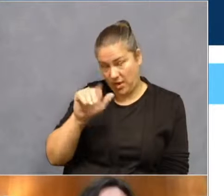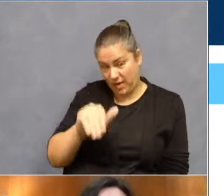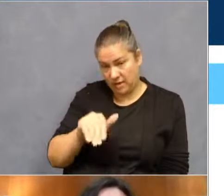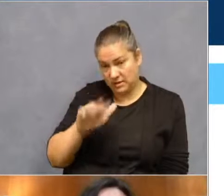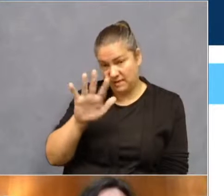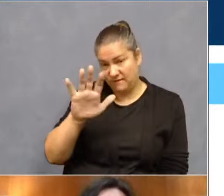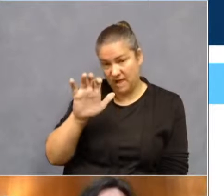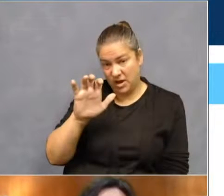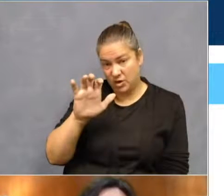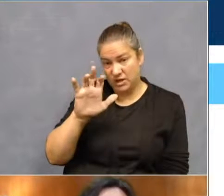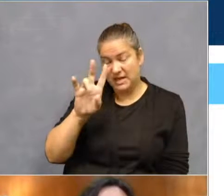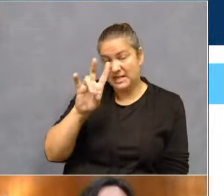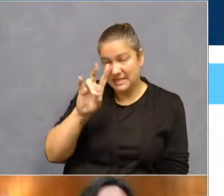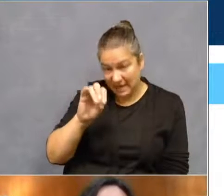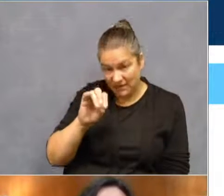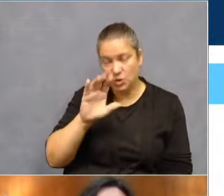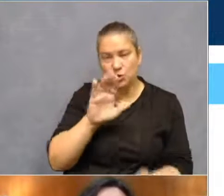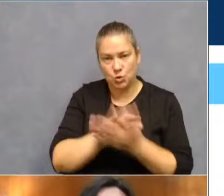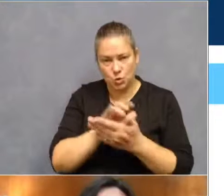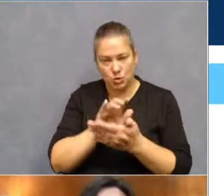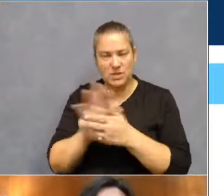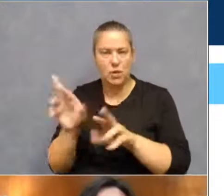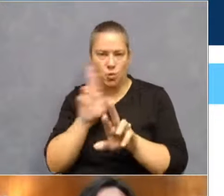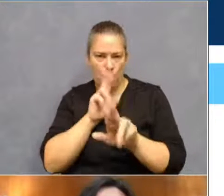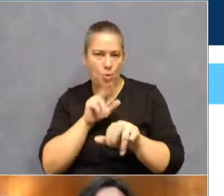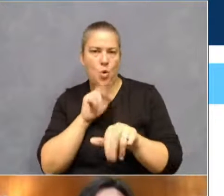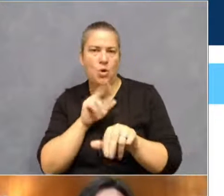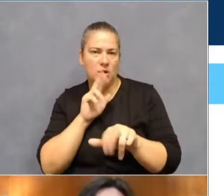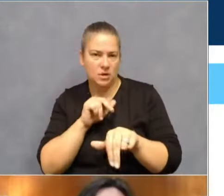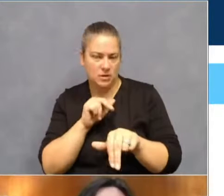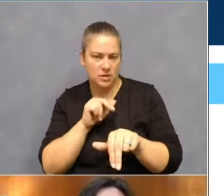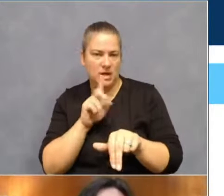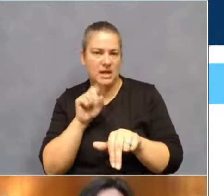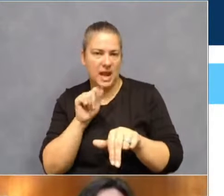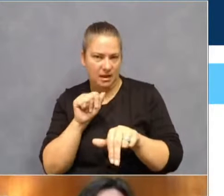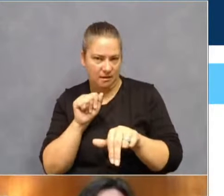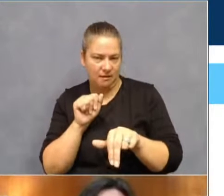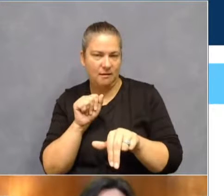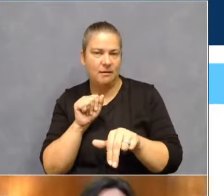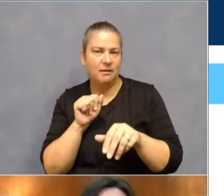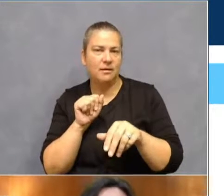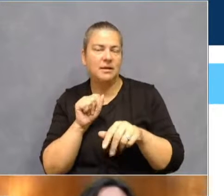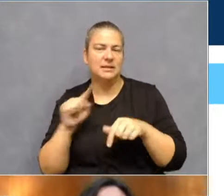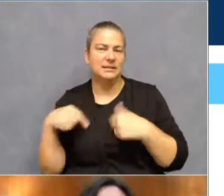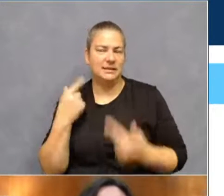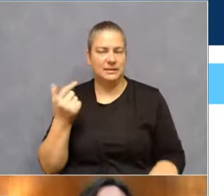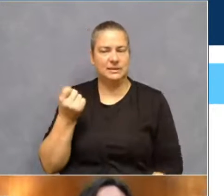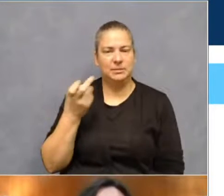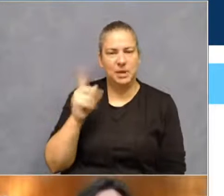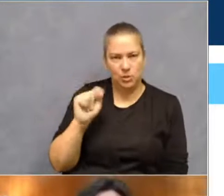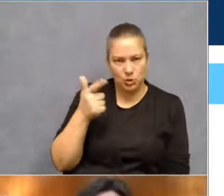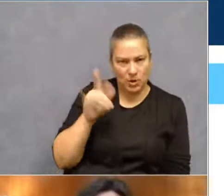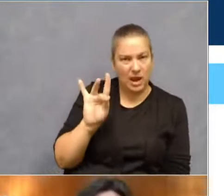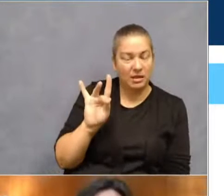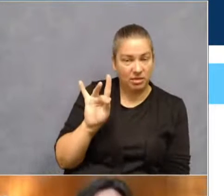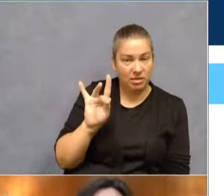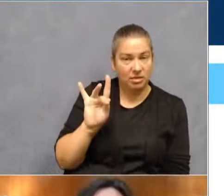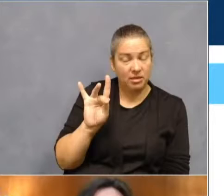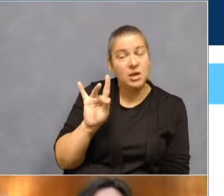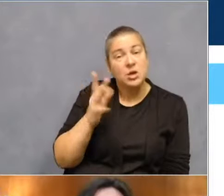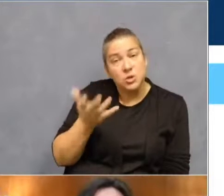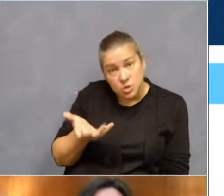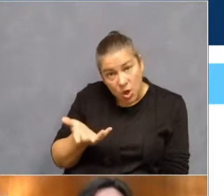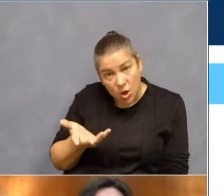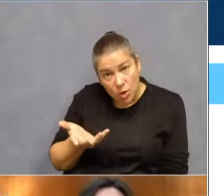1,570 schools have reported data for at least 1 day since September 28th. So I'm pleased to say